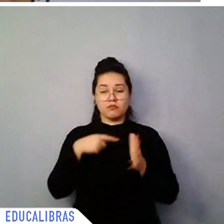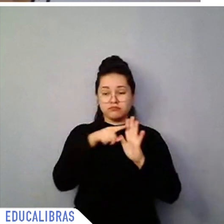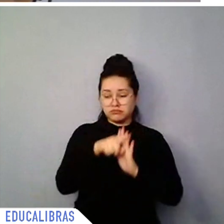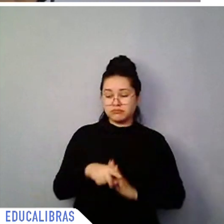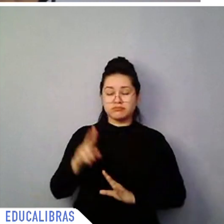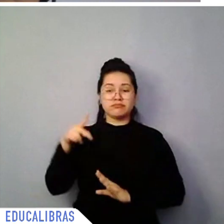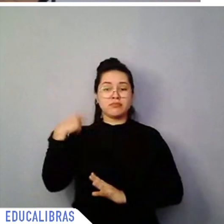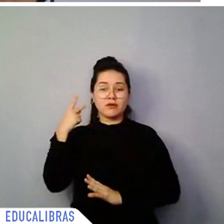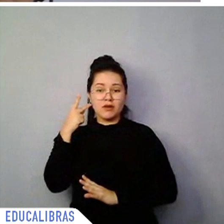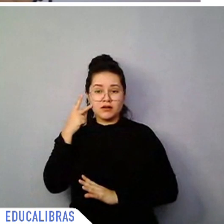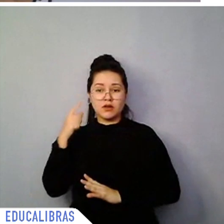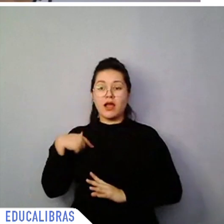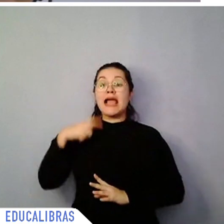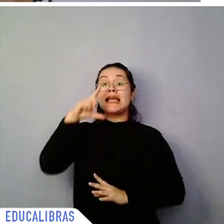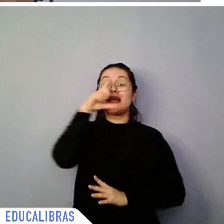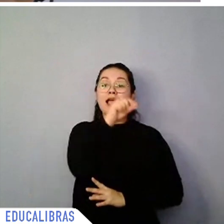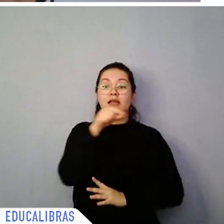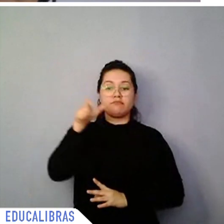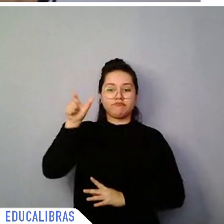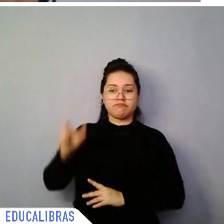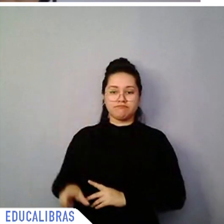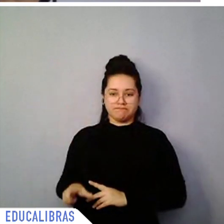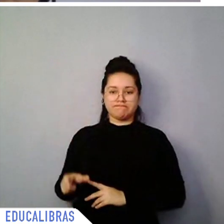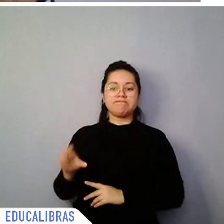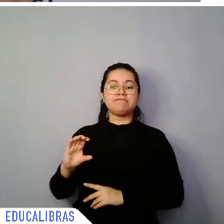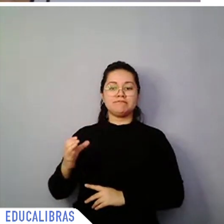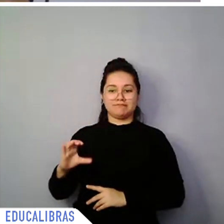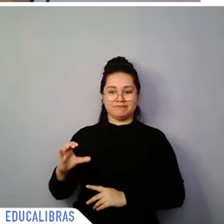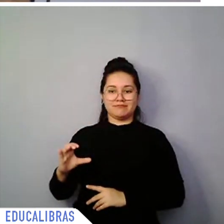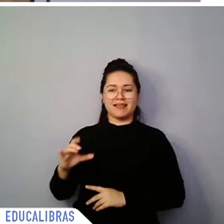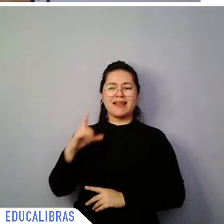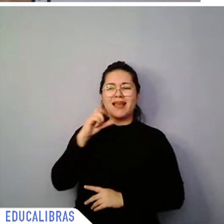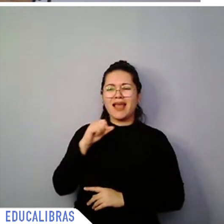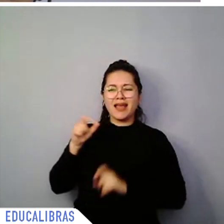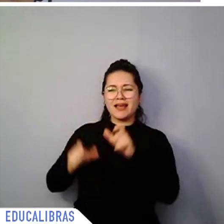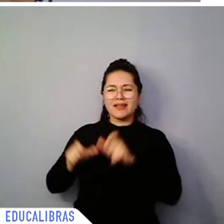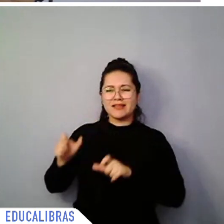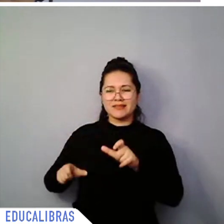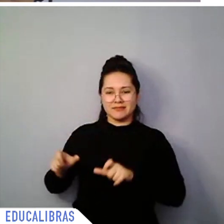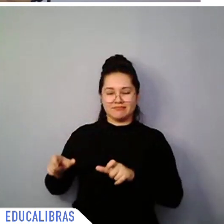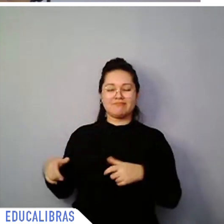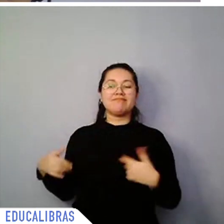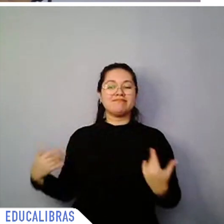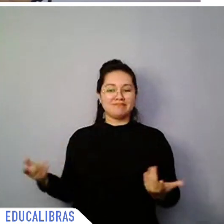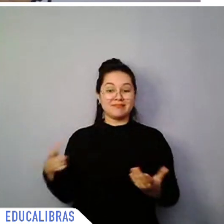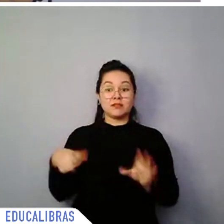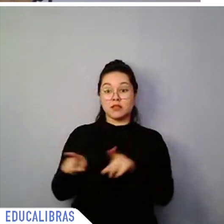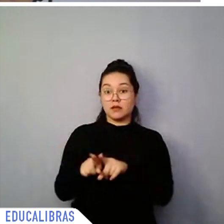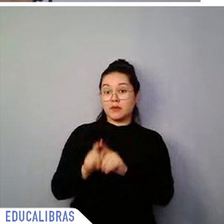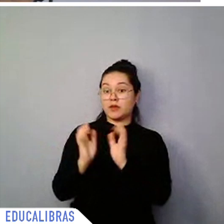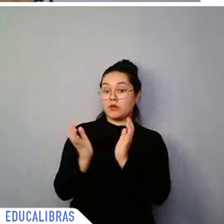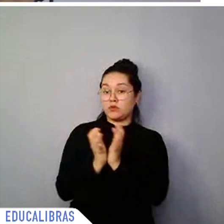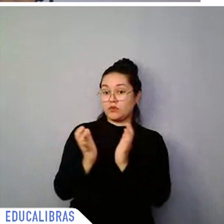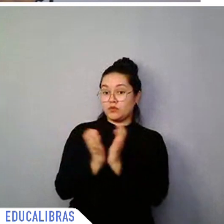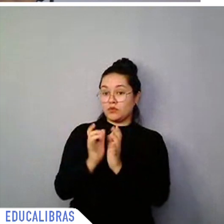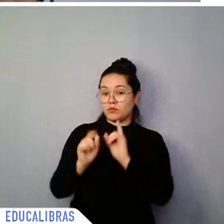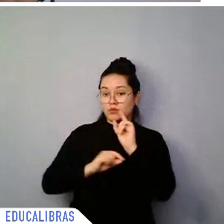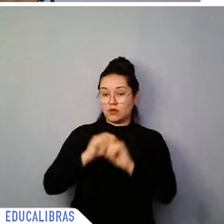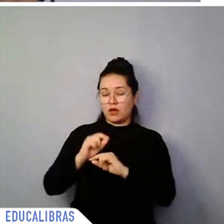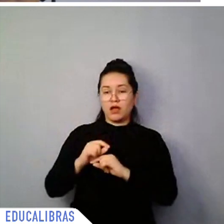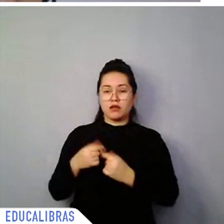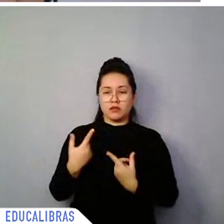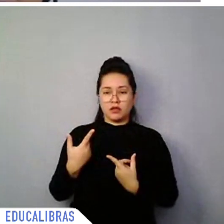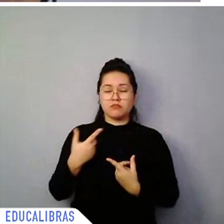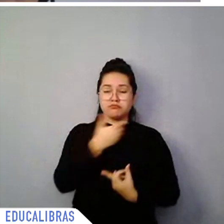of our legislative branch is to know who are the scientists who are going to participate in the